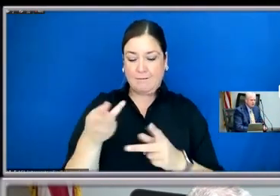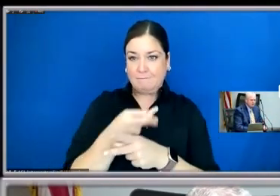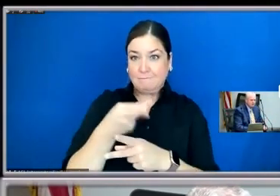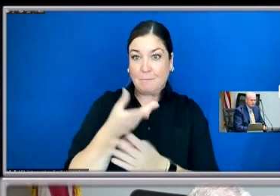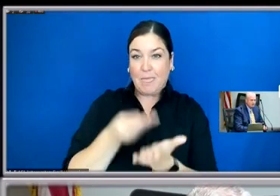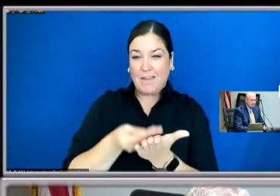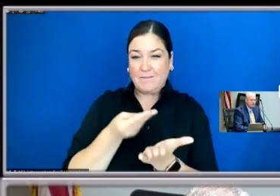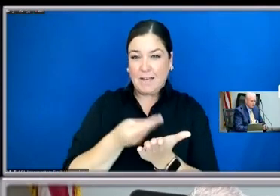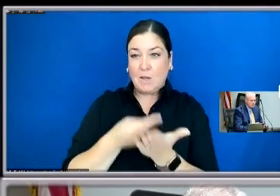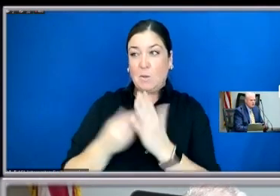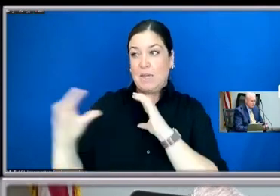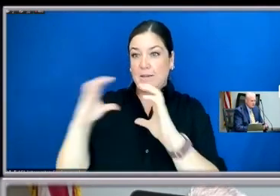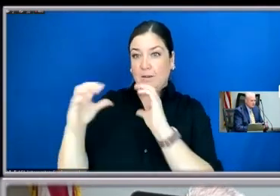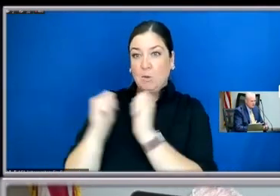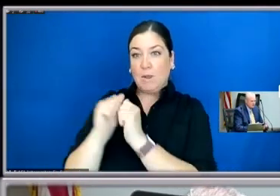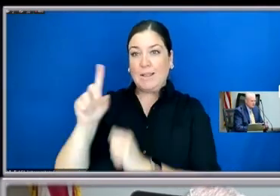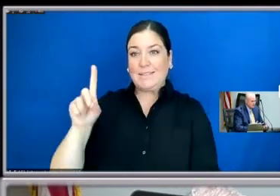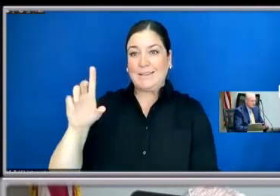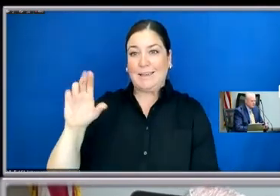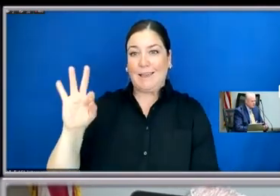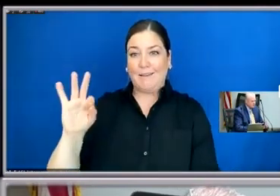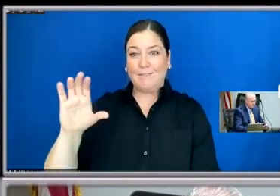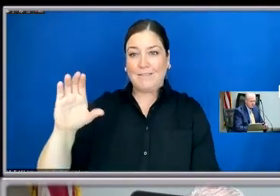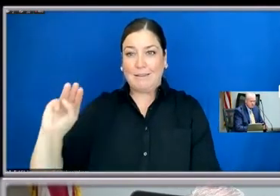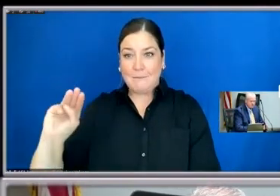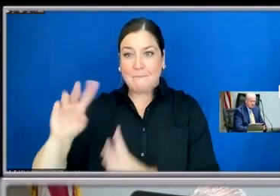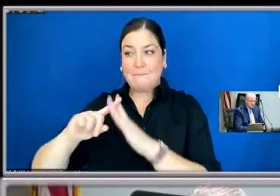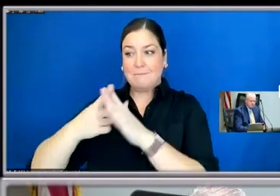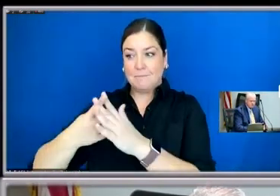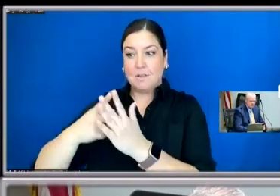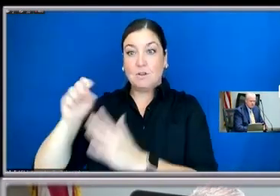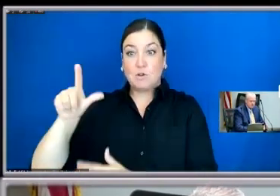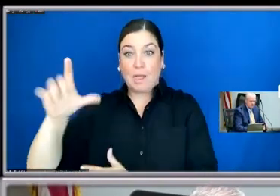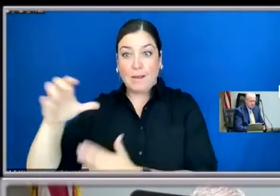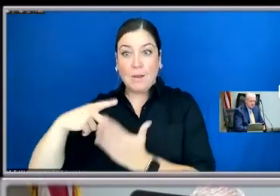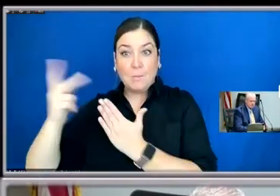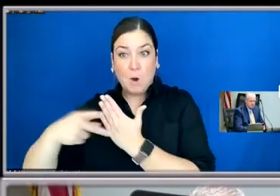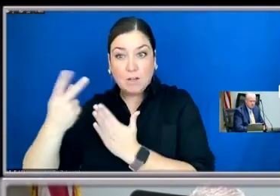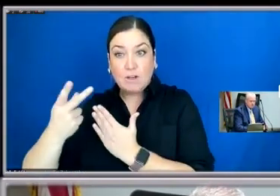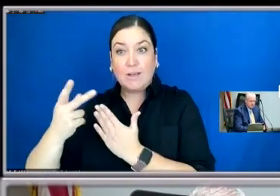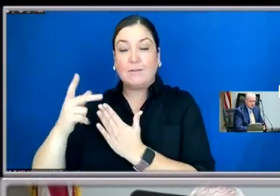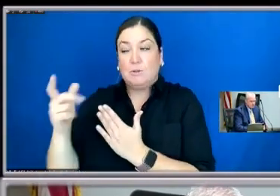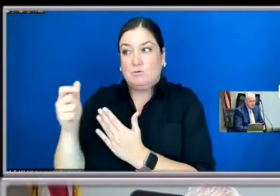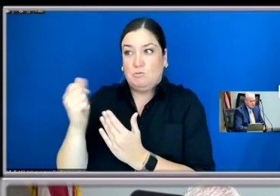with DFCM about starting the Salt Lake project, which was everyone's desire, but